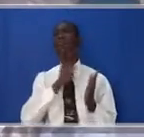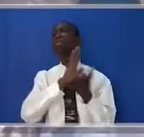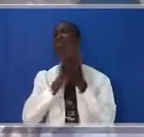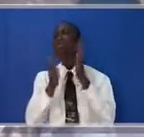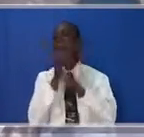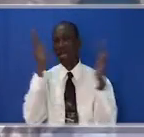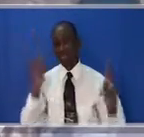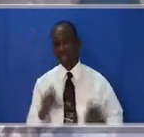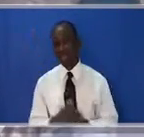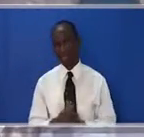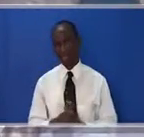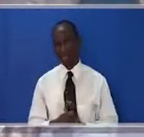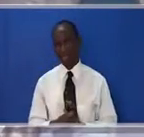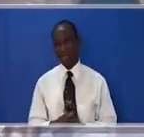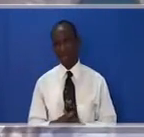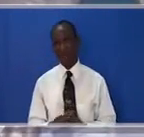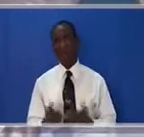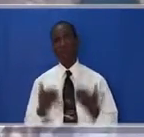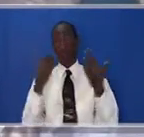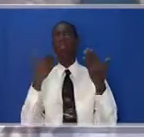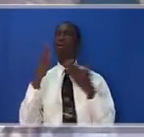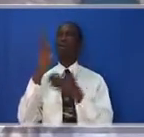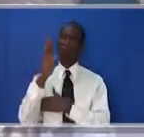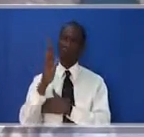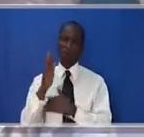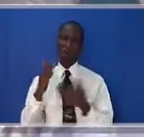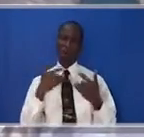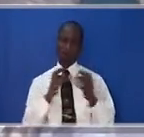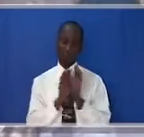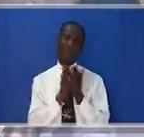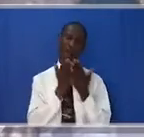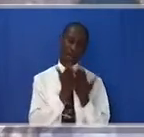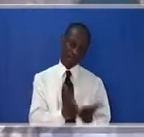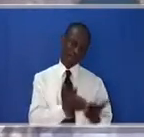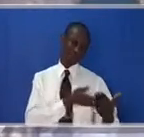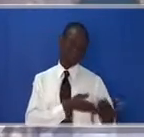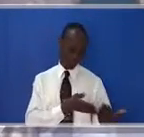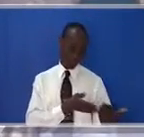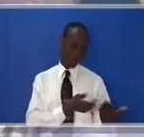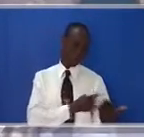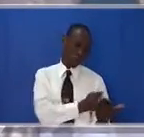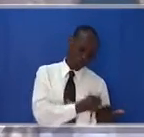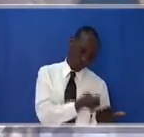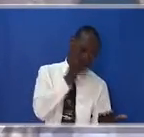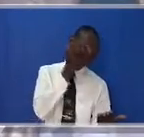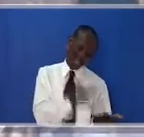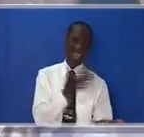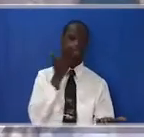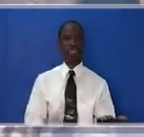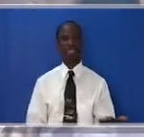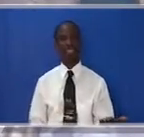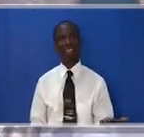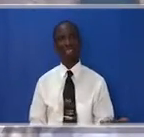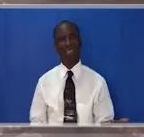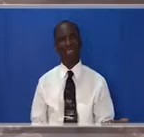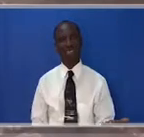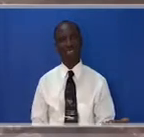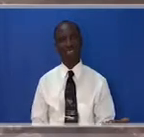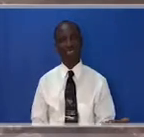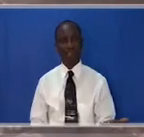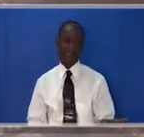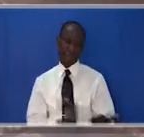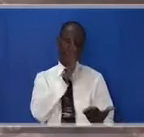asofo dwuma da ye de yankopon sese ne bible no wo ho oh bible no kure wom